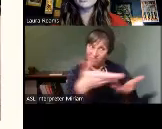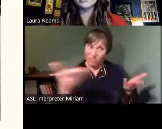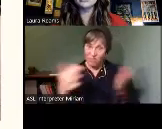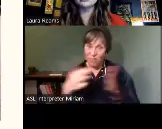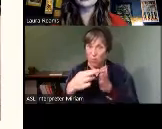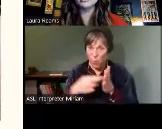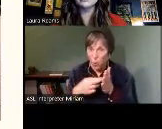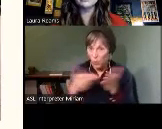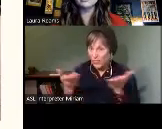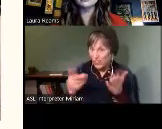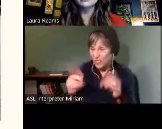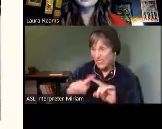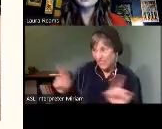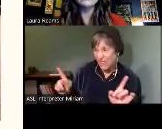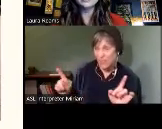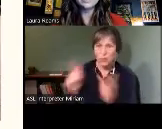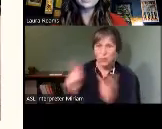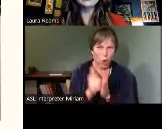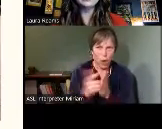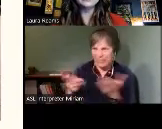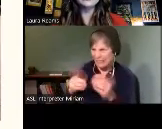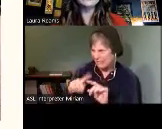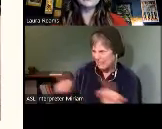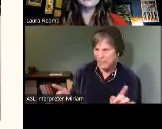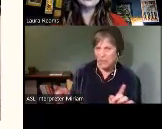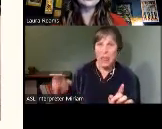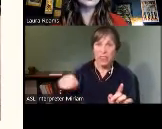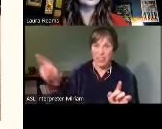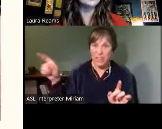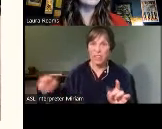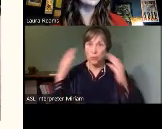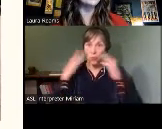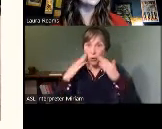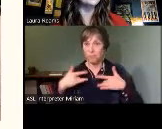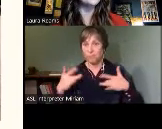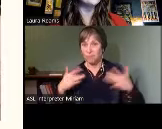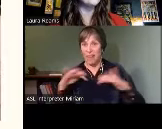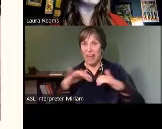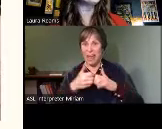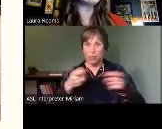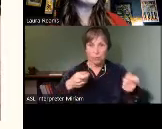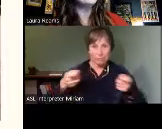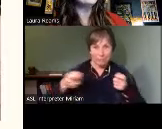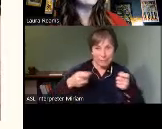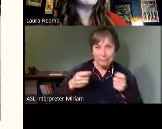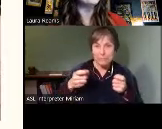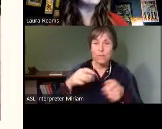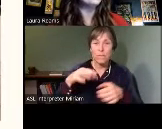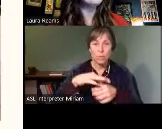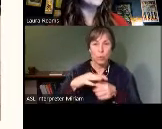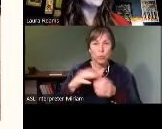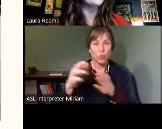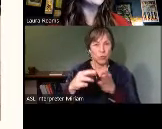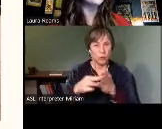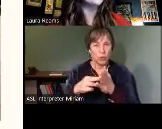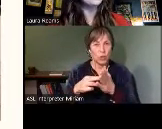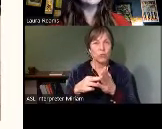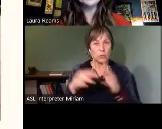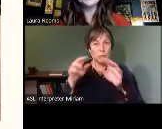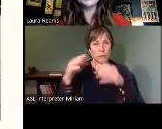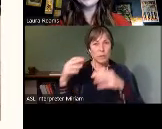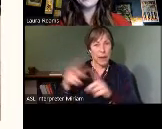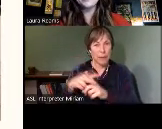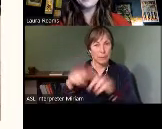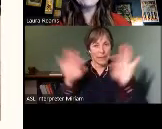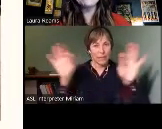um whatever your laws are for the handling of voter registration applications um so i have on here make allies not